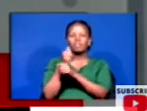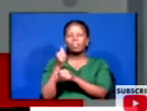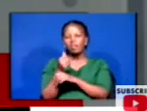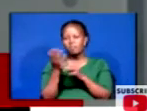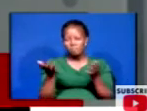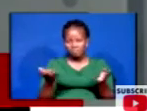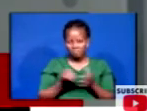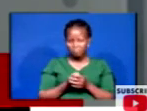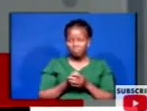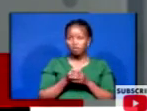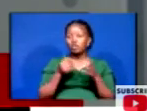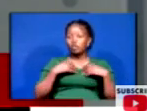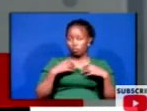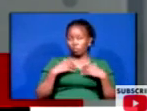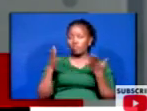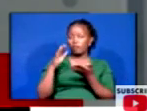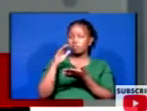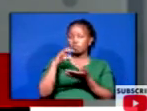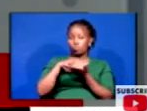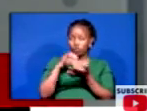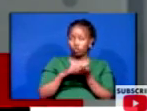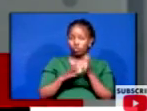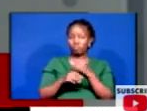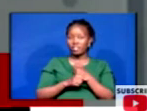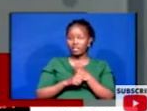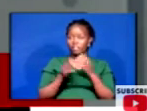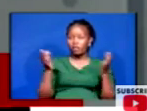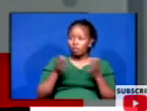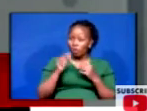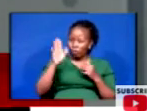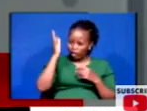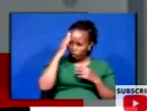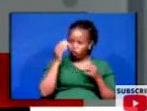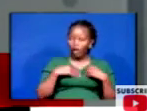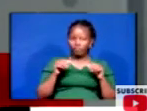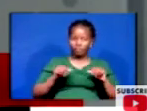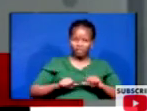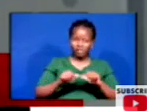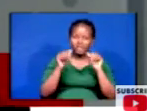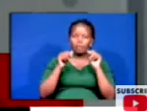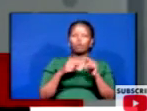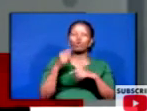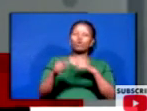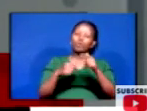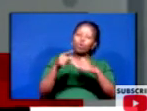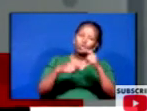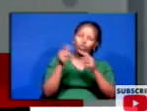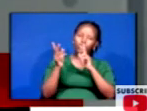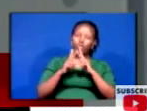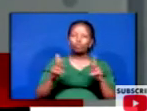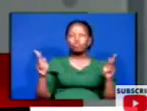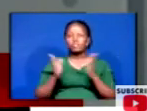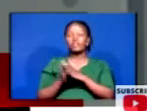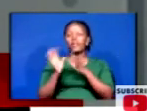to build a position of trust where you can be assured of a sustained continuity of peace and cohesion, then that becomes a big,